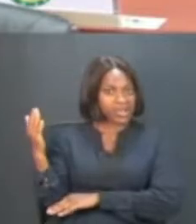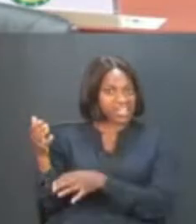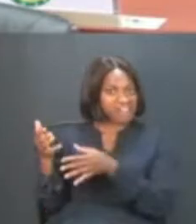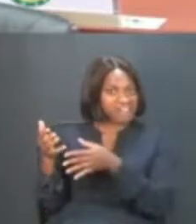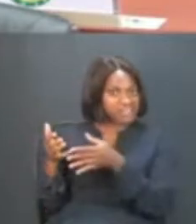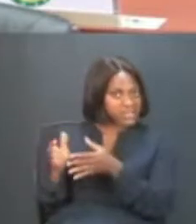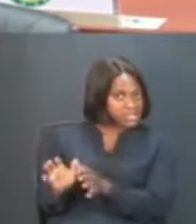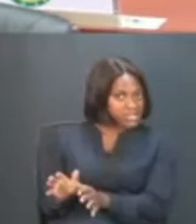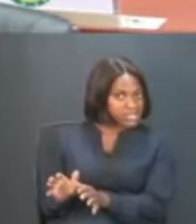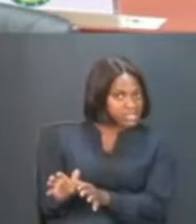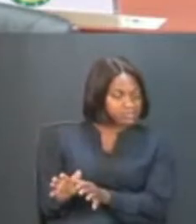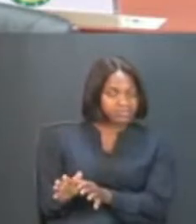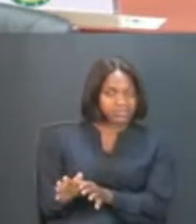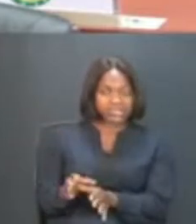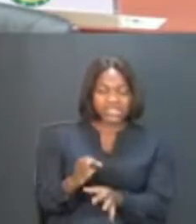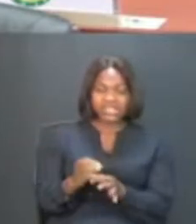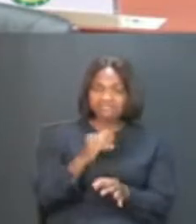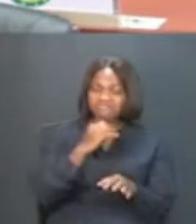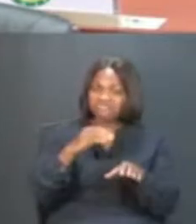and do not ensure